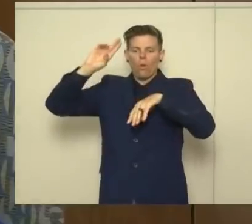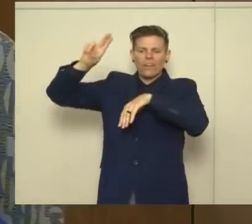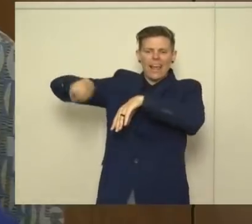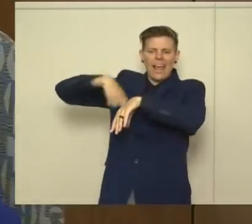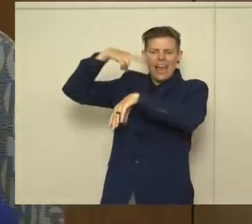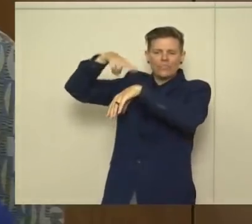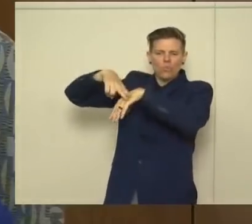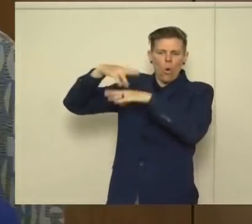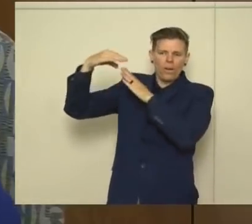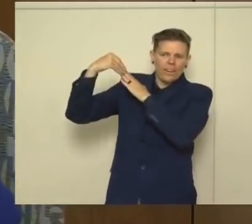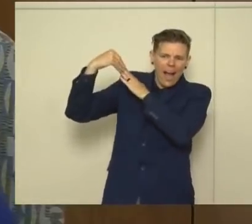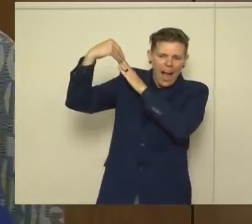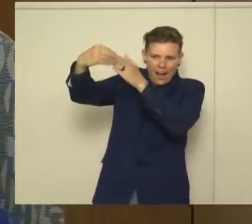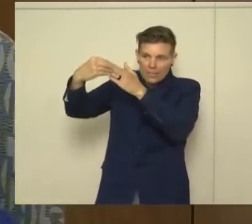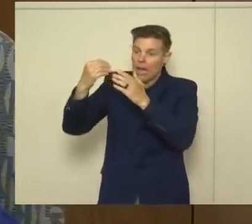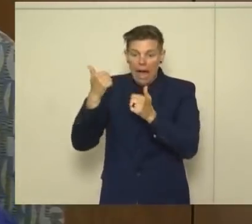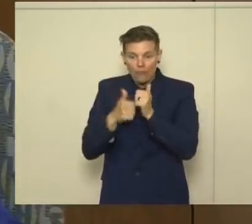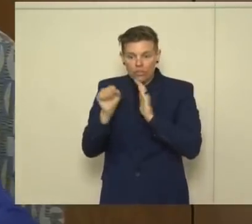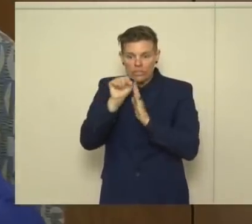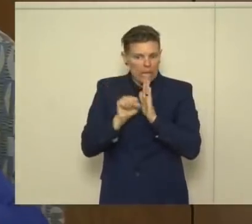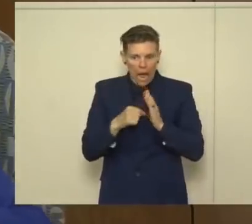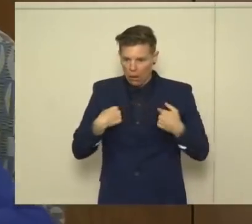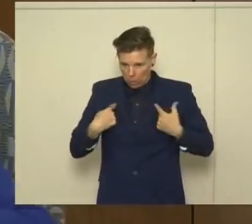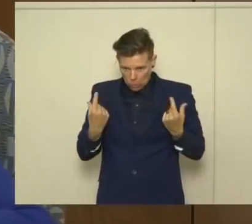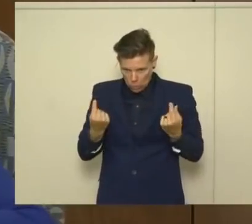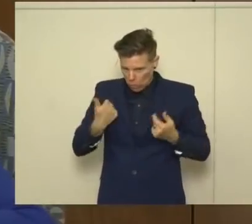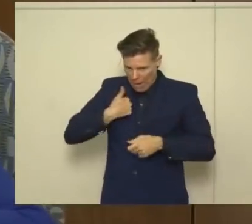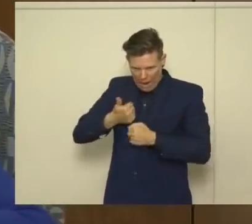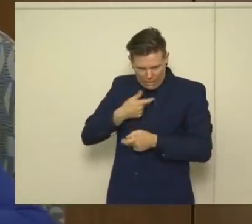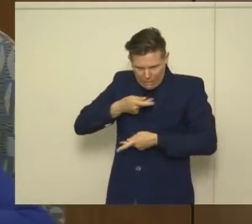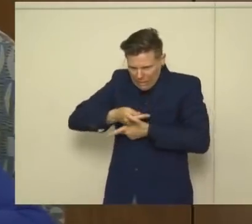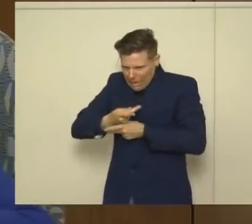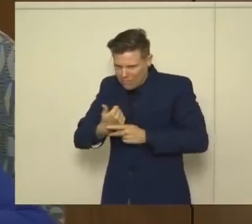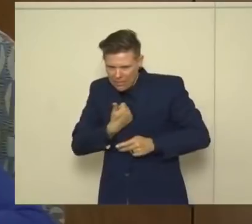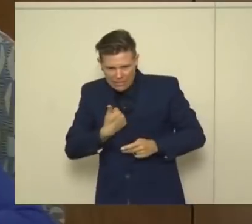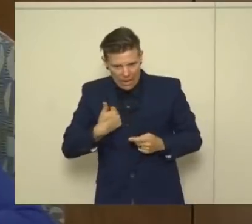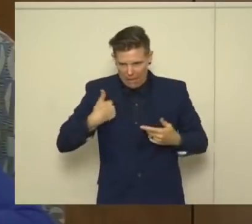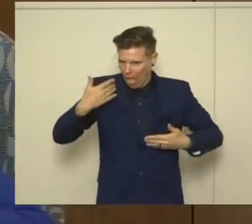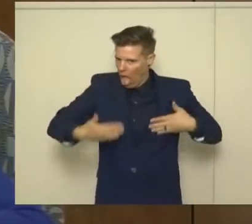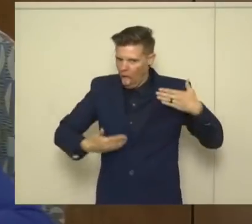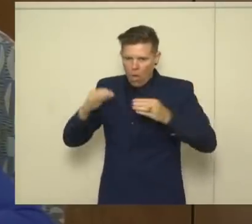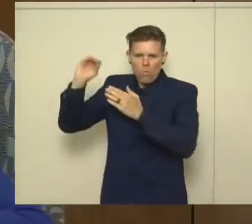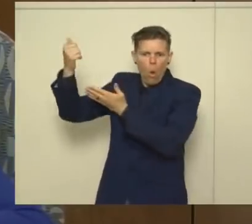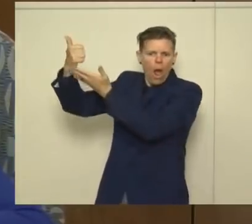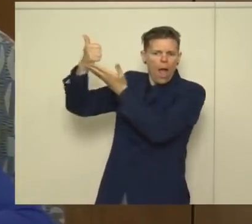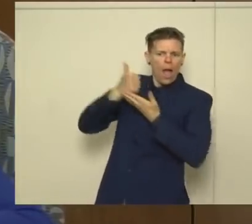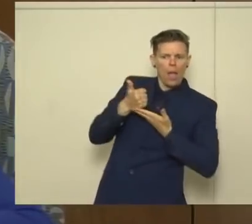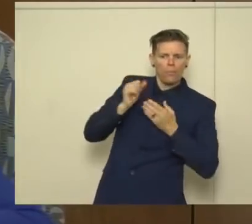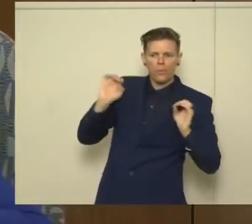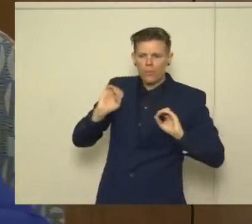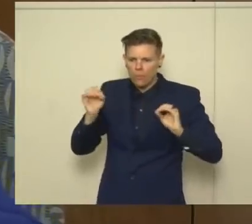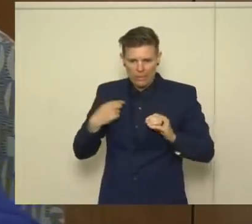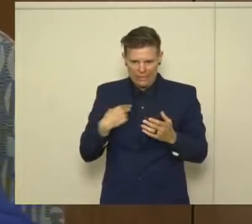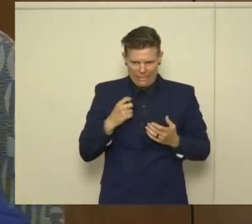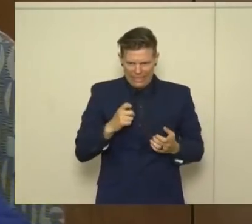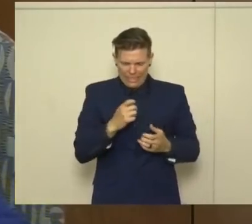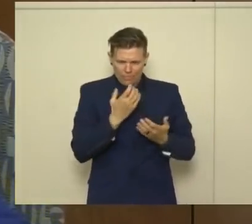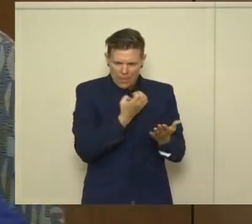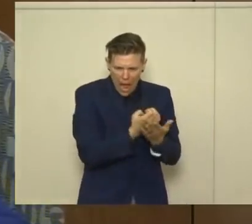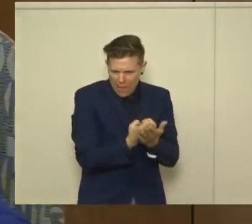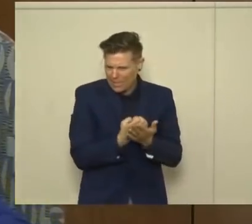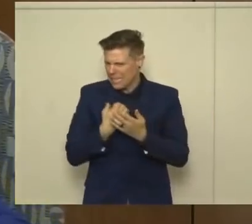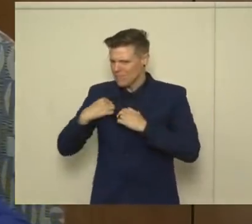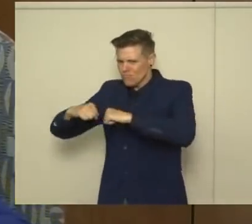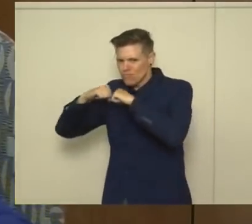our populations currently, right? And then I got to look at it the next day. Am I still protecting them from transmission? While